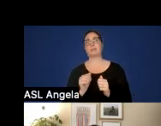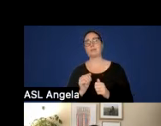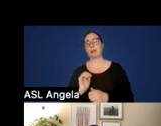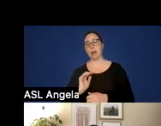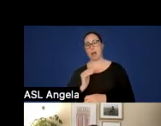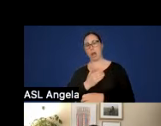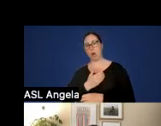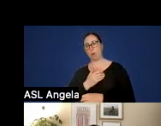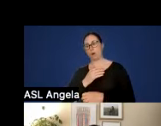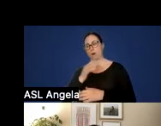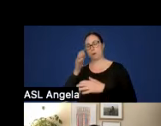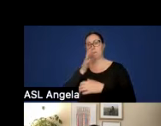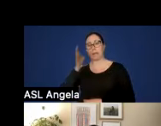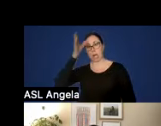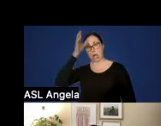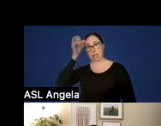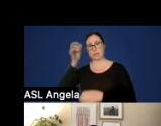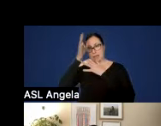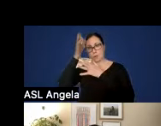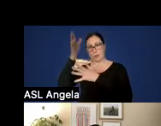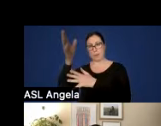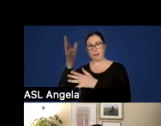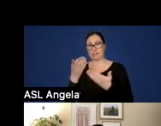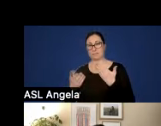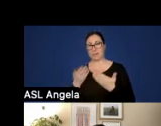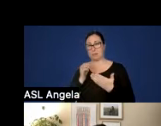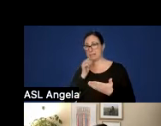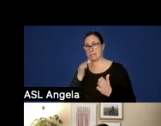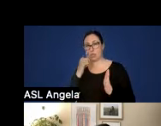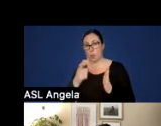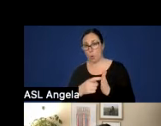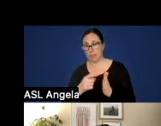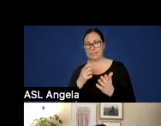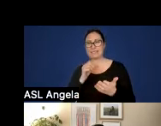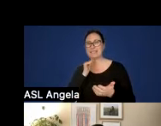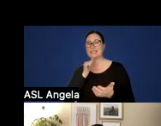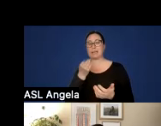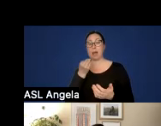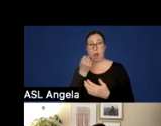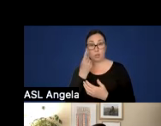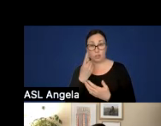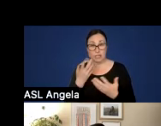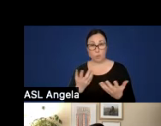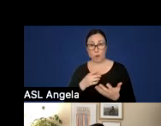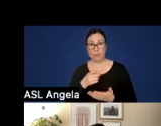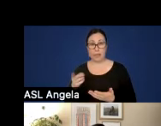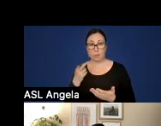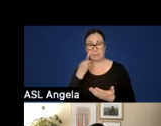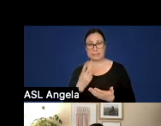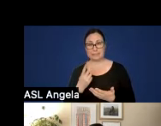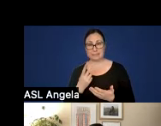perhaps did not notice, did not understand what they were seeing. So I think that visibility is a huge part